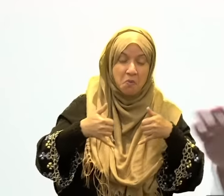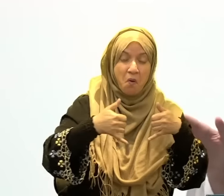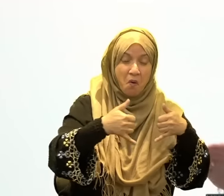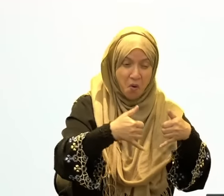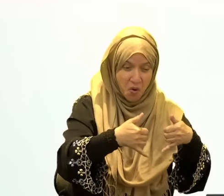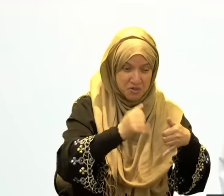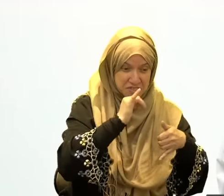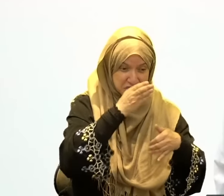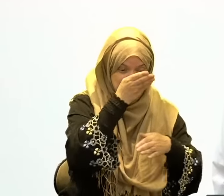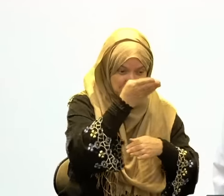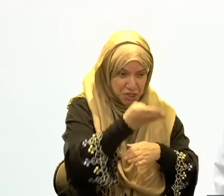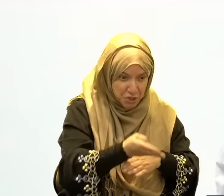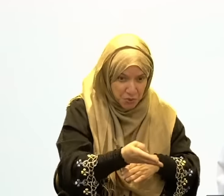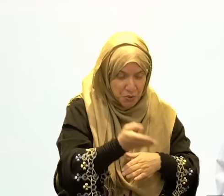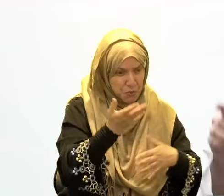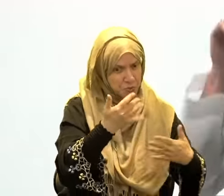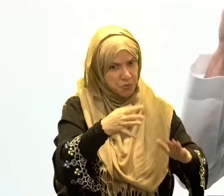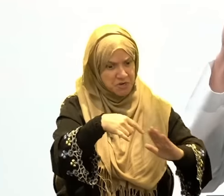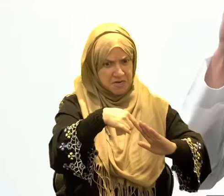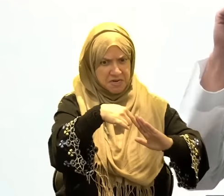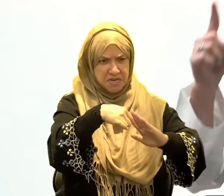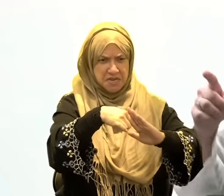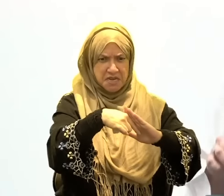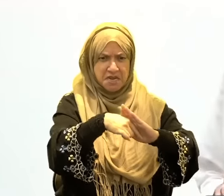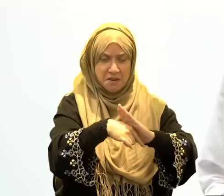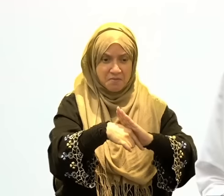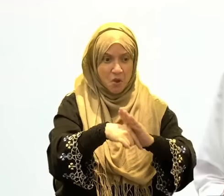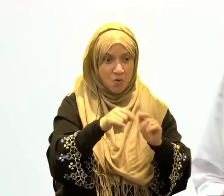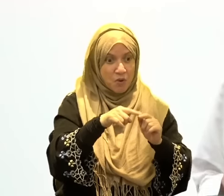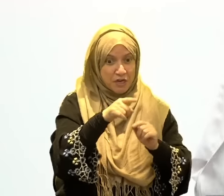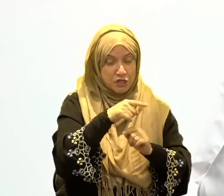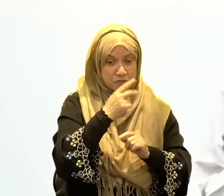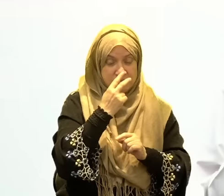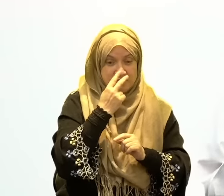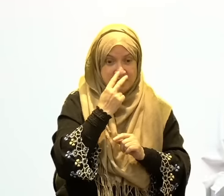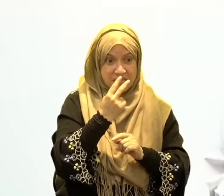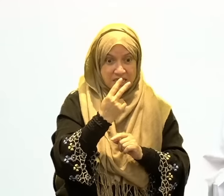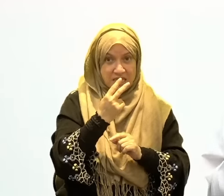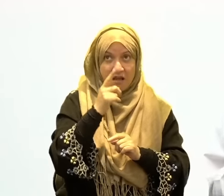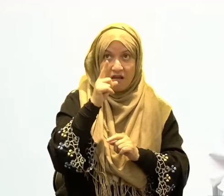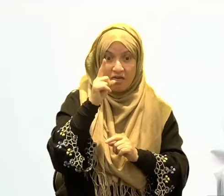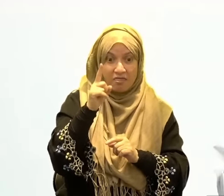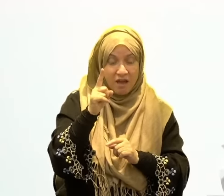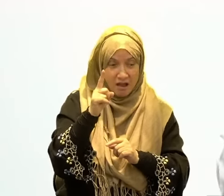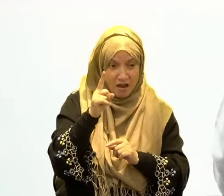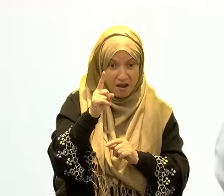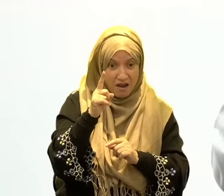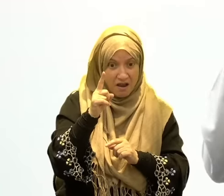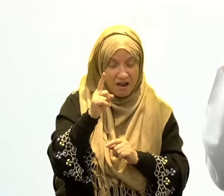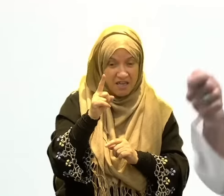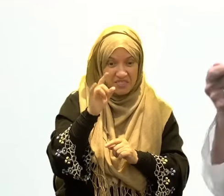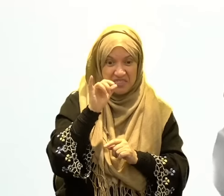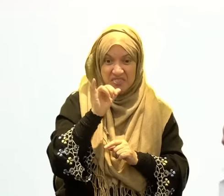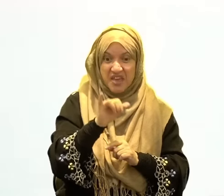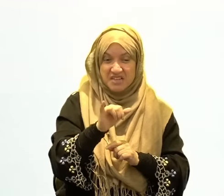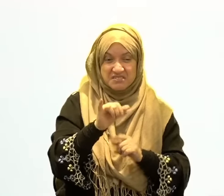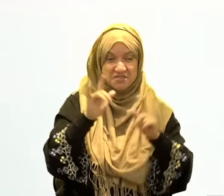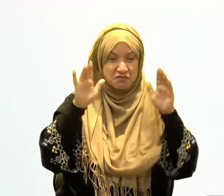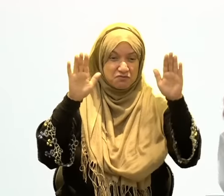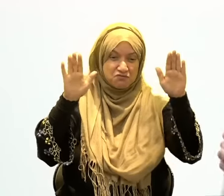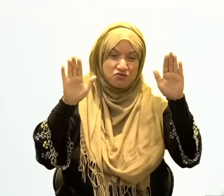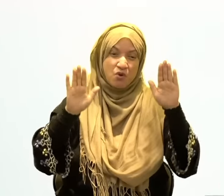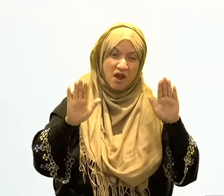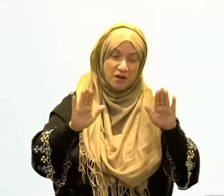not an extra river, it's not an extra tree. It's getting to see Allah more. That's the greatest reward for the believer, getting to look at